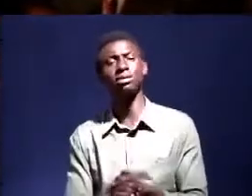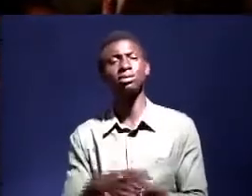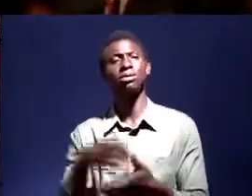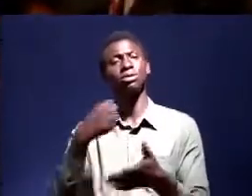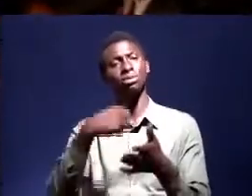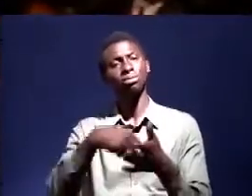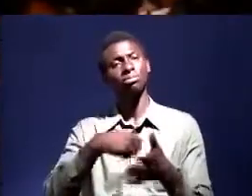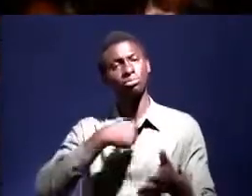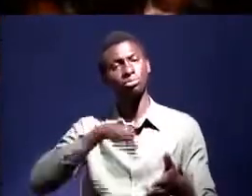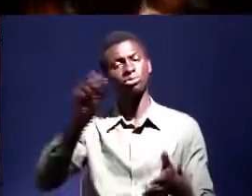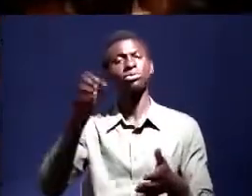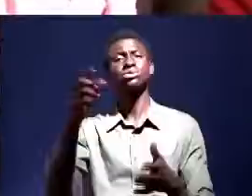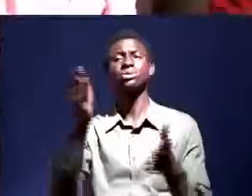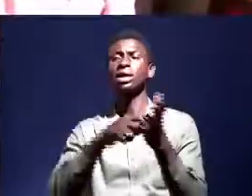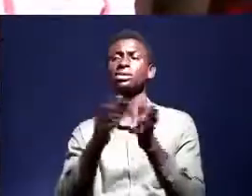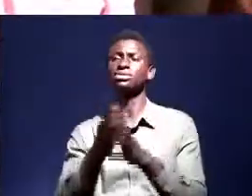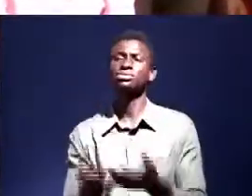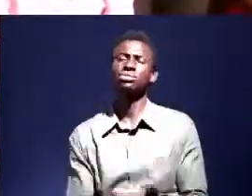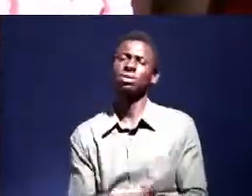Hundreds are coming to Christ.